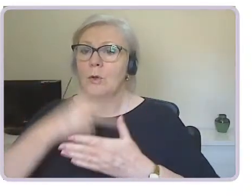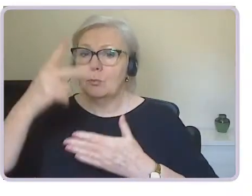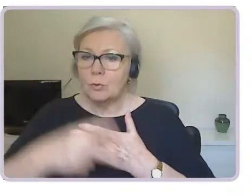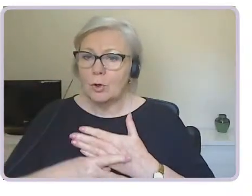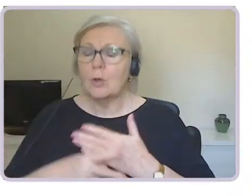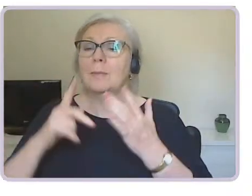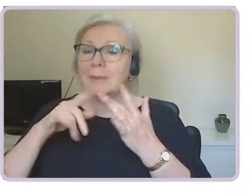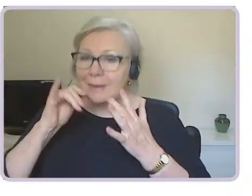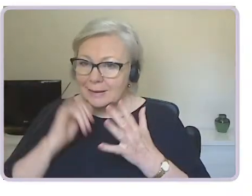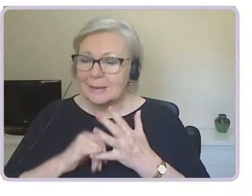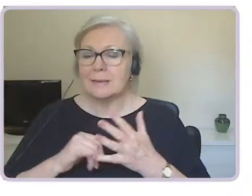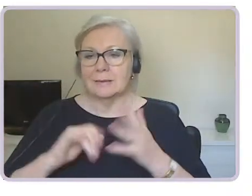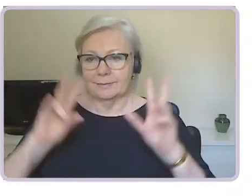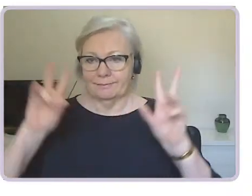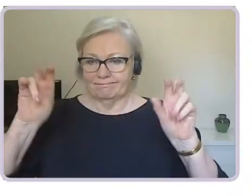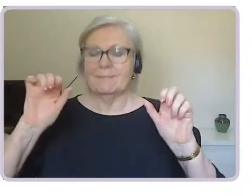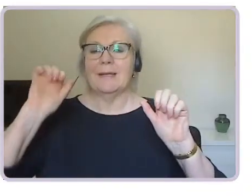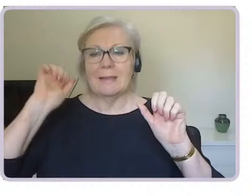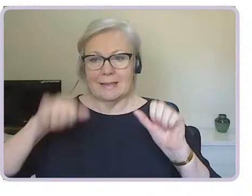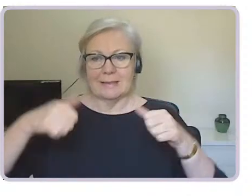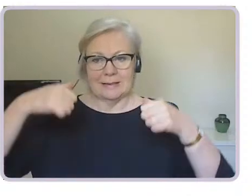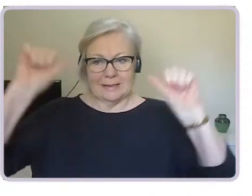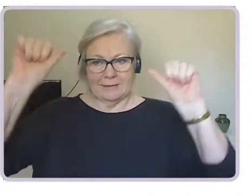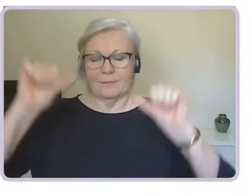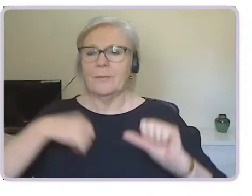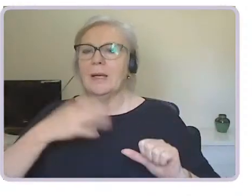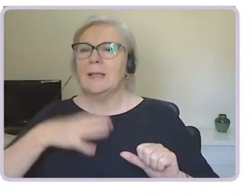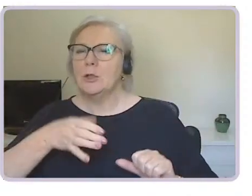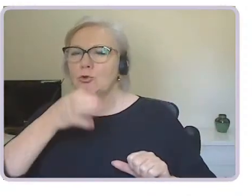successful. I'm just going to have a drink